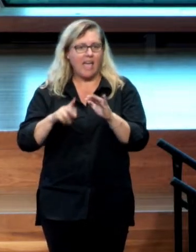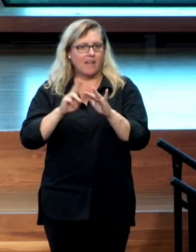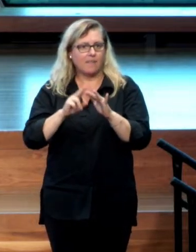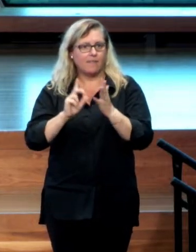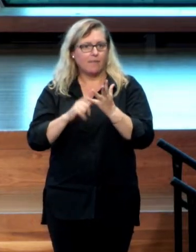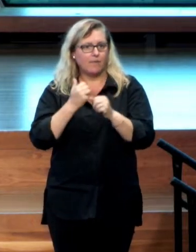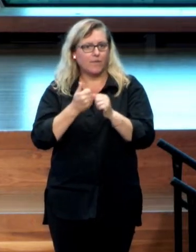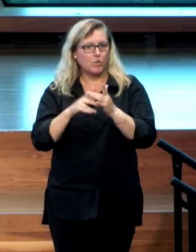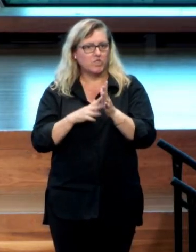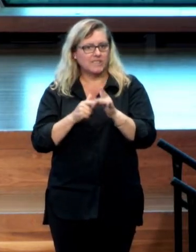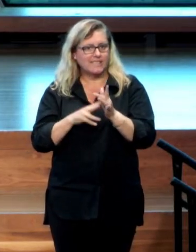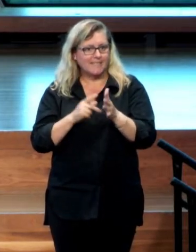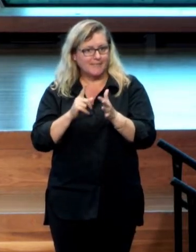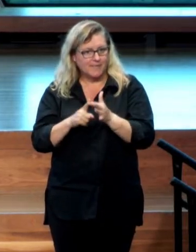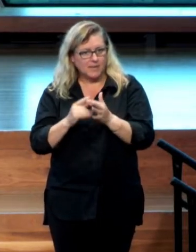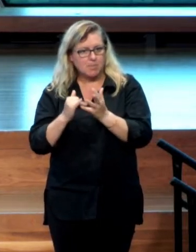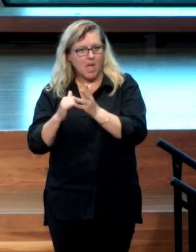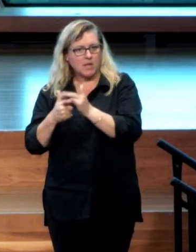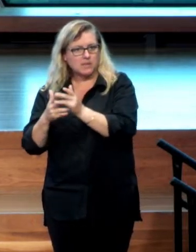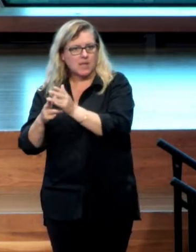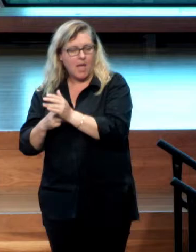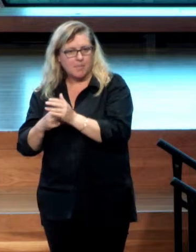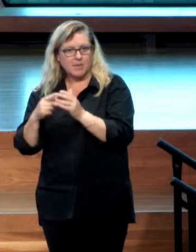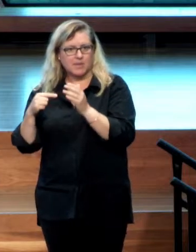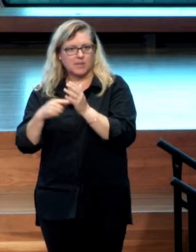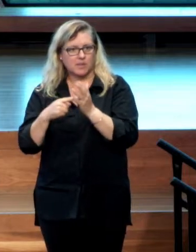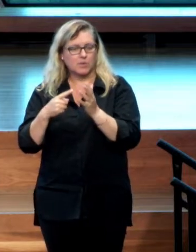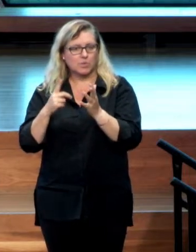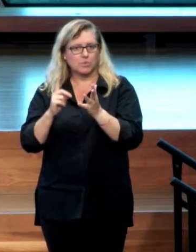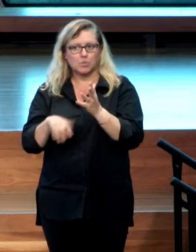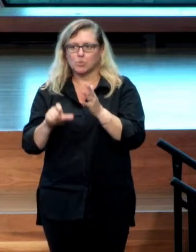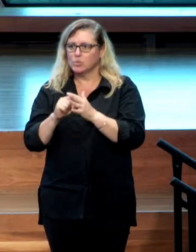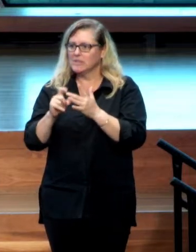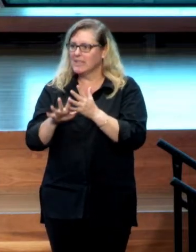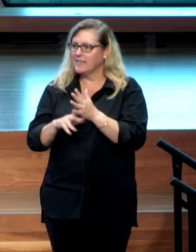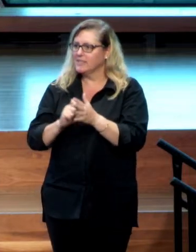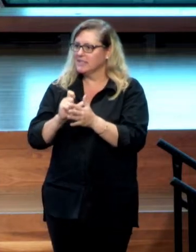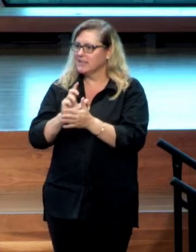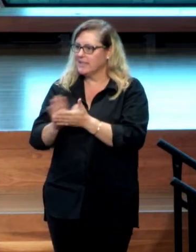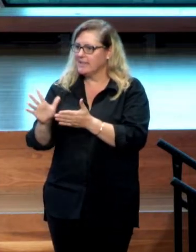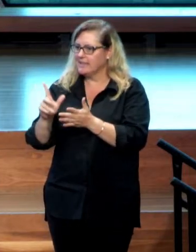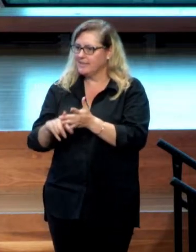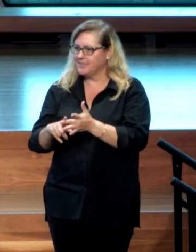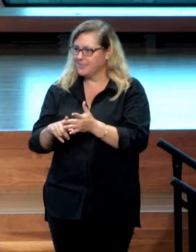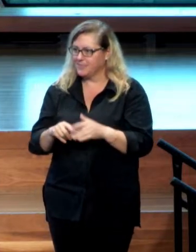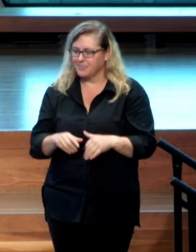Simon Tedeschi, published by Upswell Publishing. Steve, would you announce the winner?